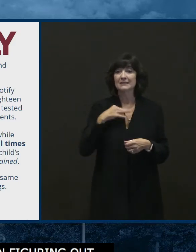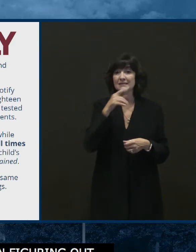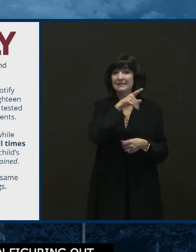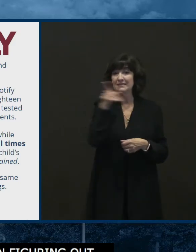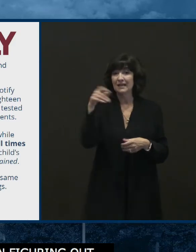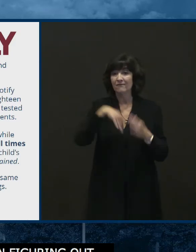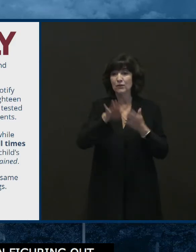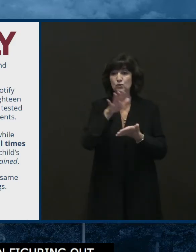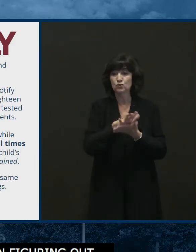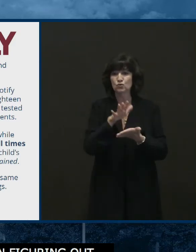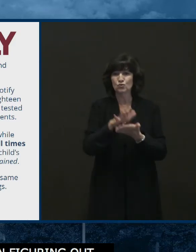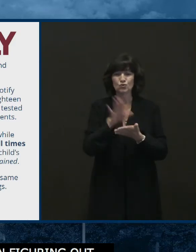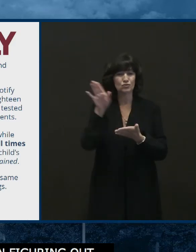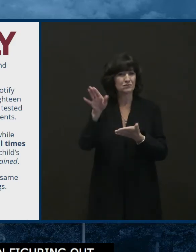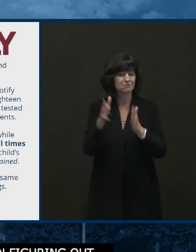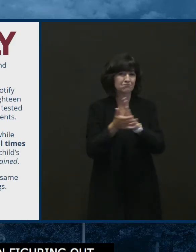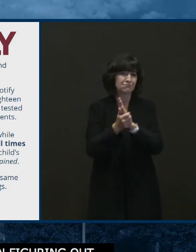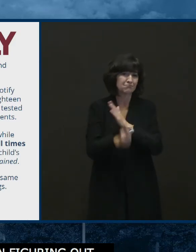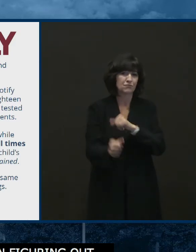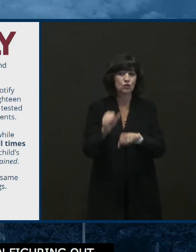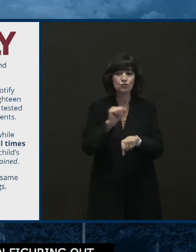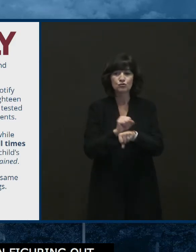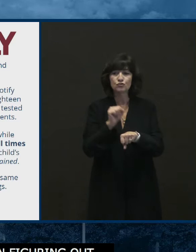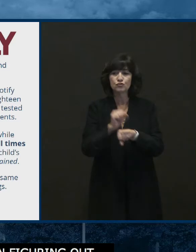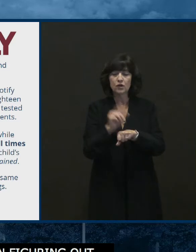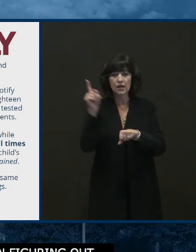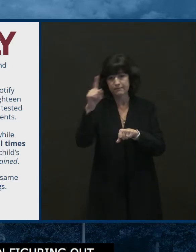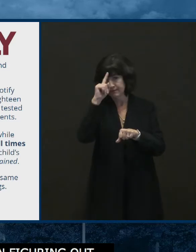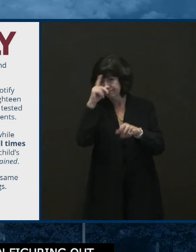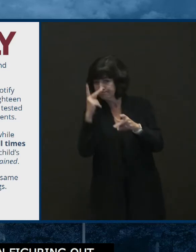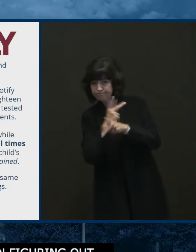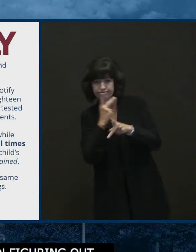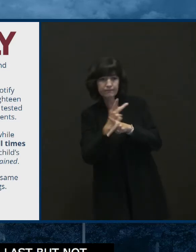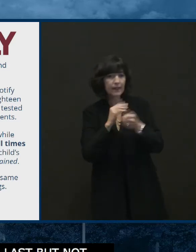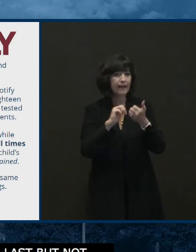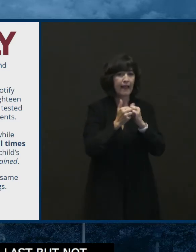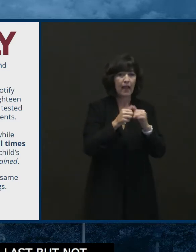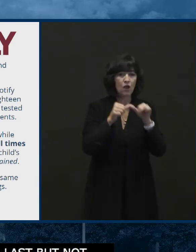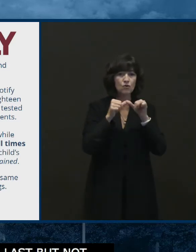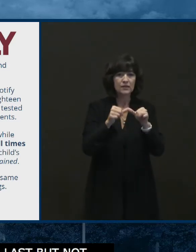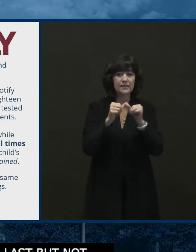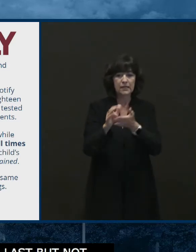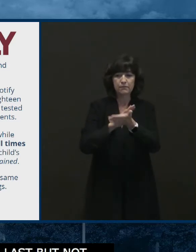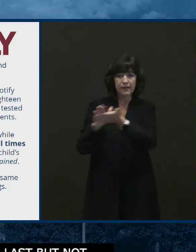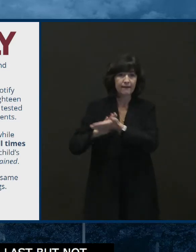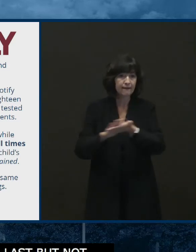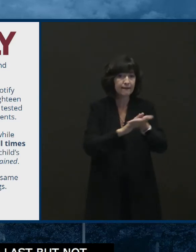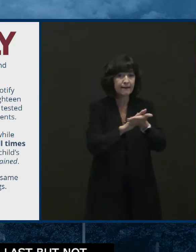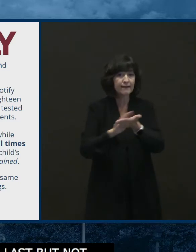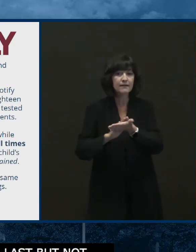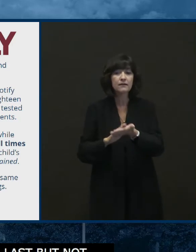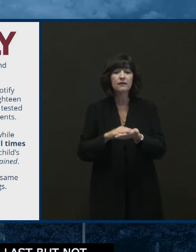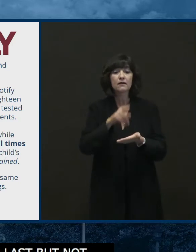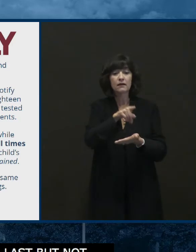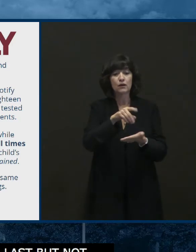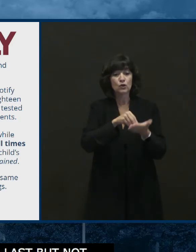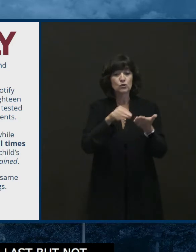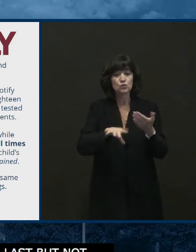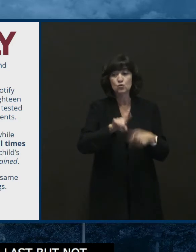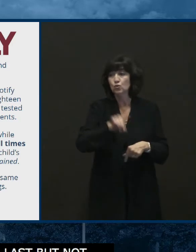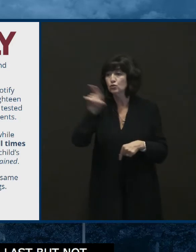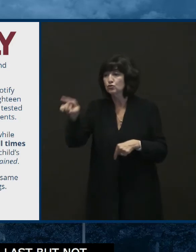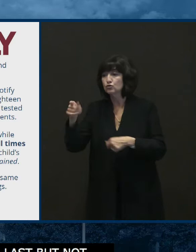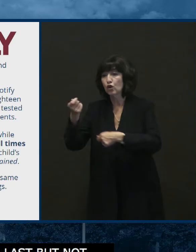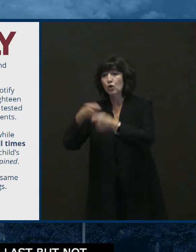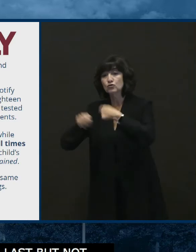done an amazing job in figuring out how to sanitize classrooms in between bathroom breaks or when children are